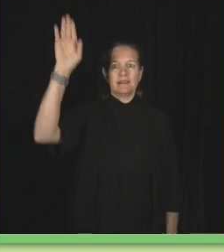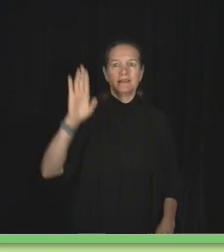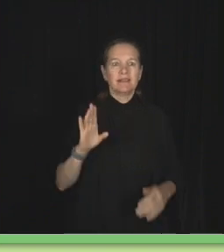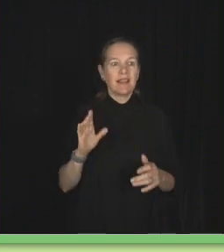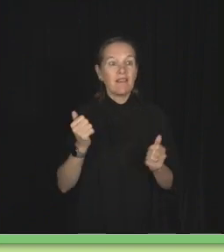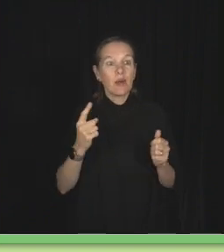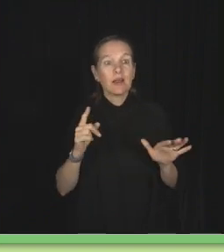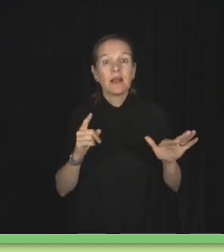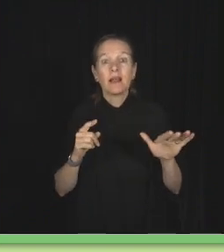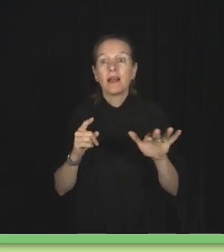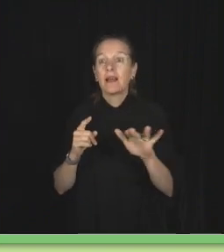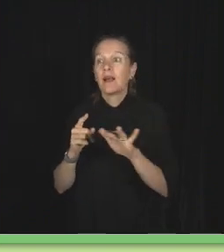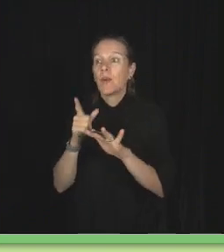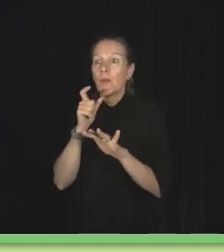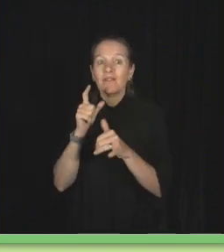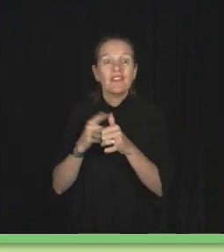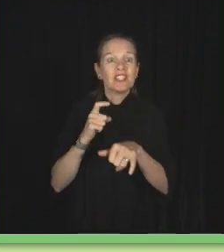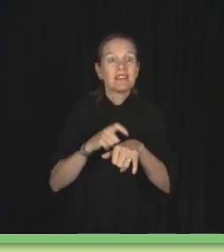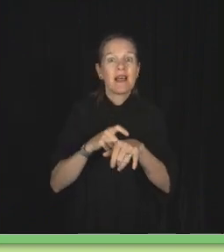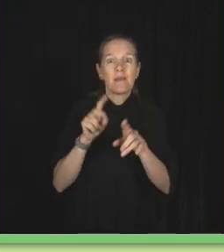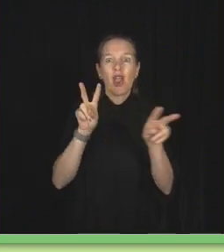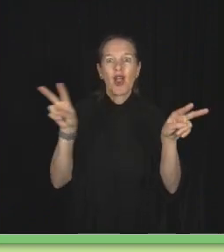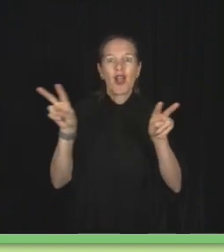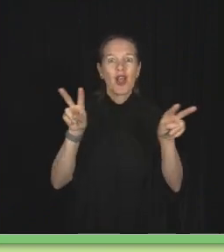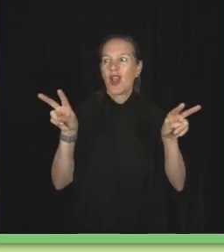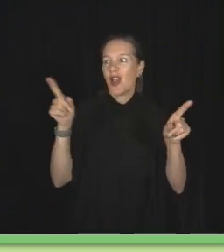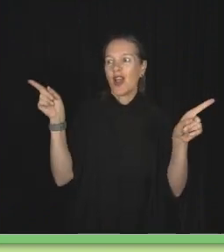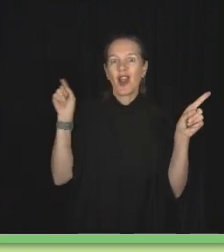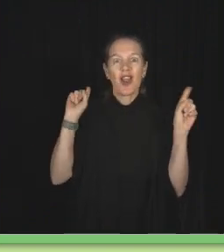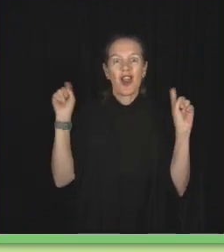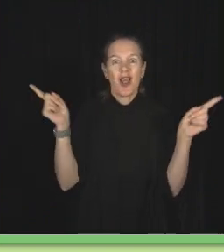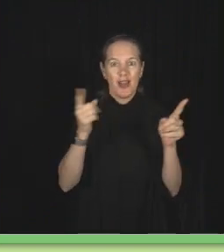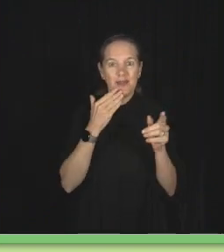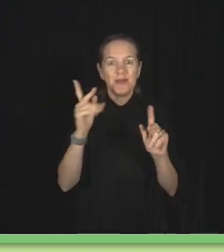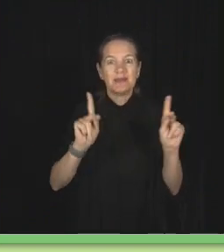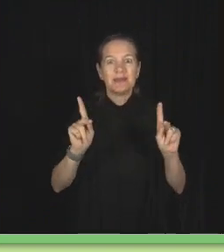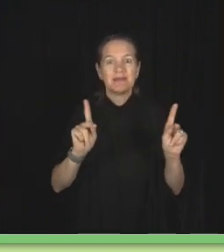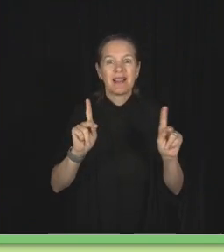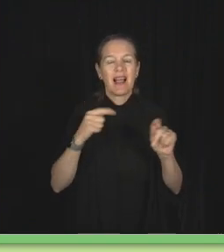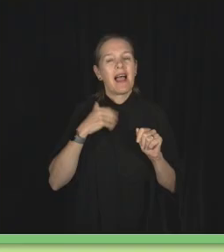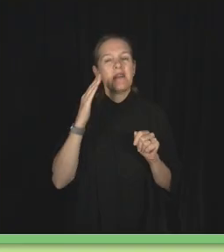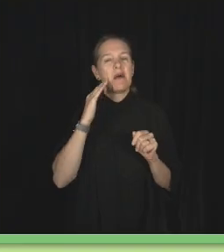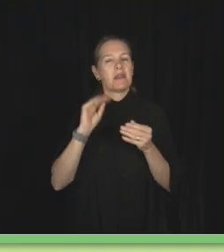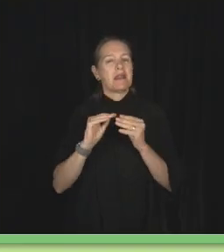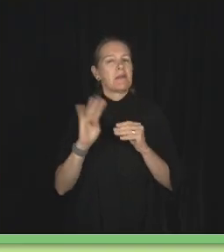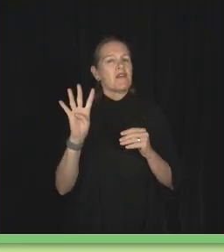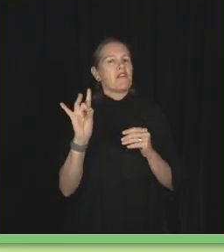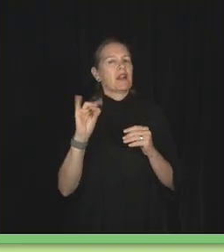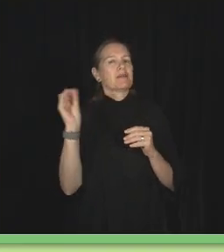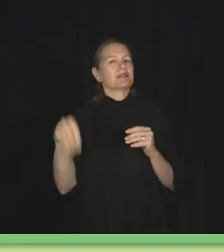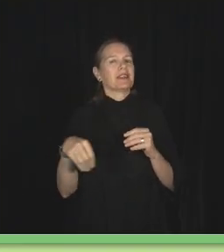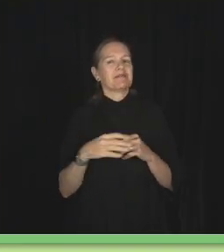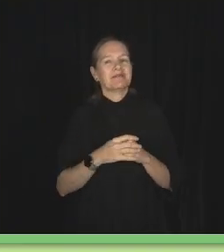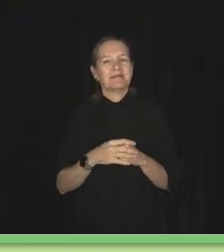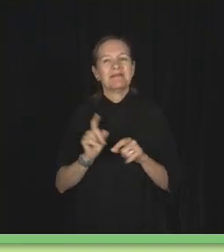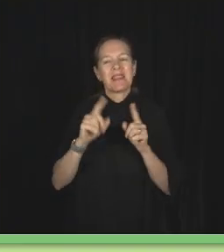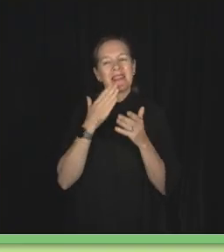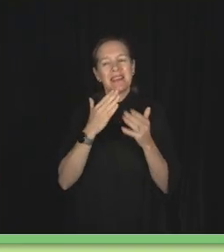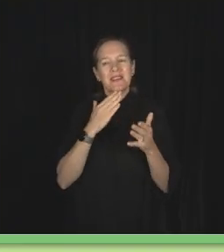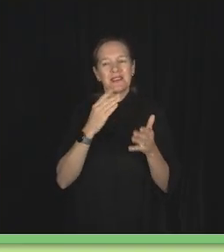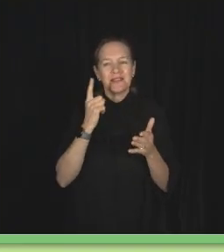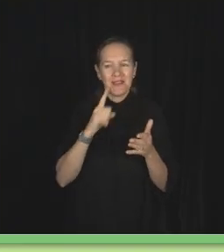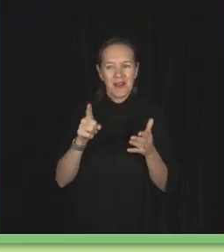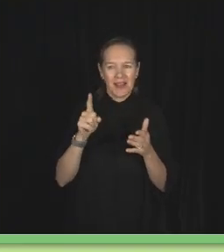quickly? So look around, there's a lot of new folks. I actually know the number, it's 48% of you, but thank you for doing